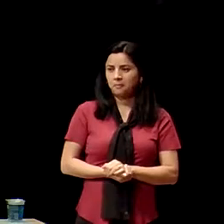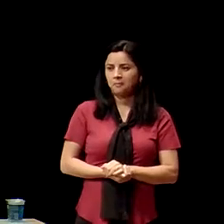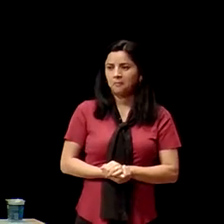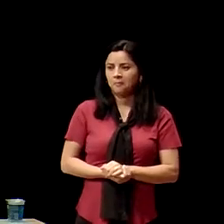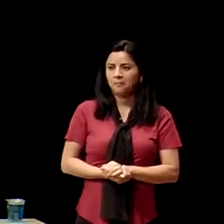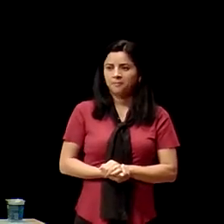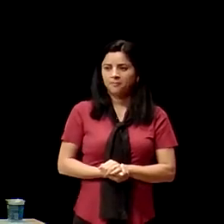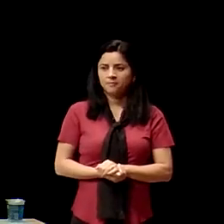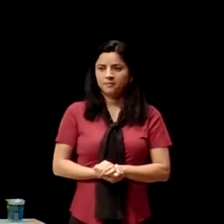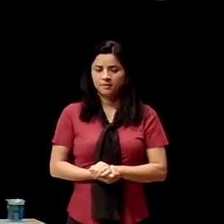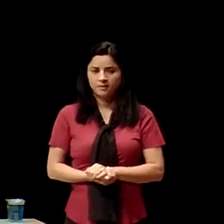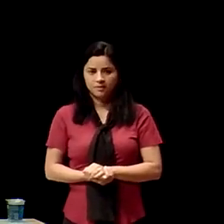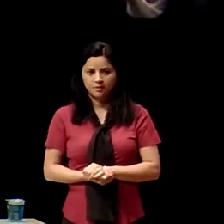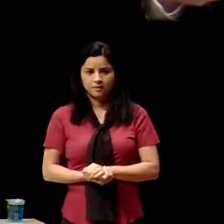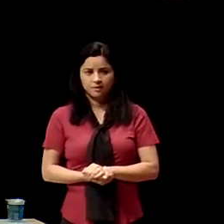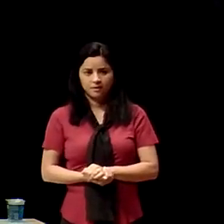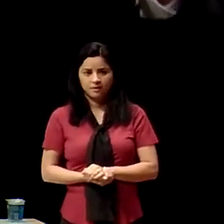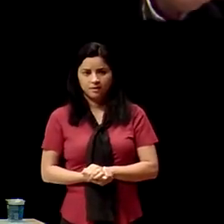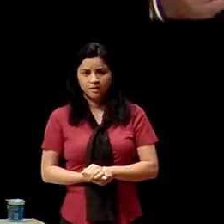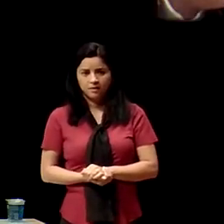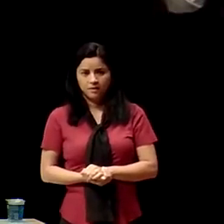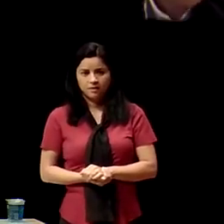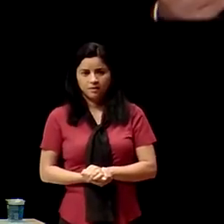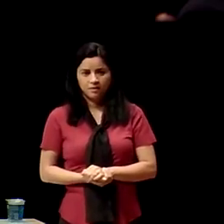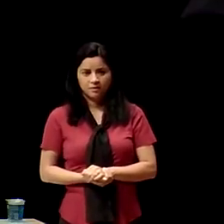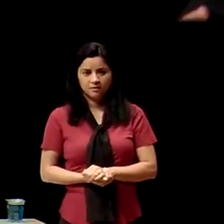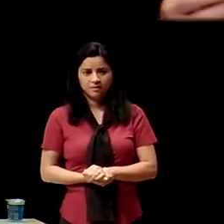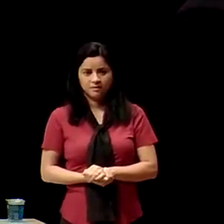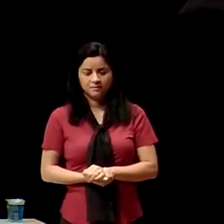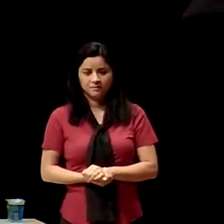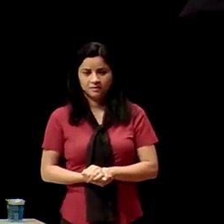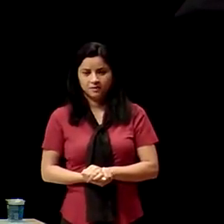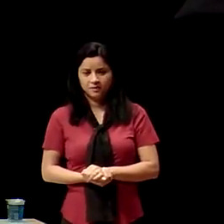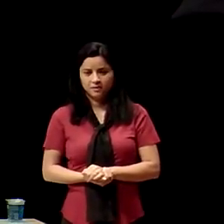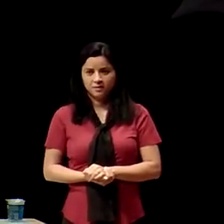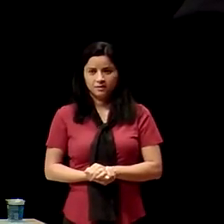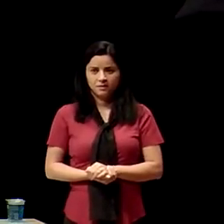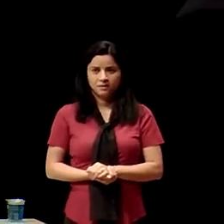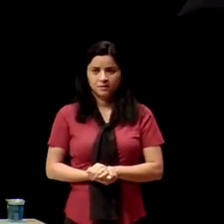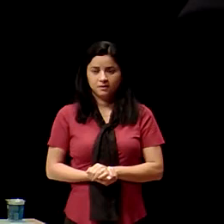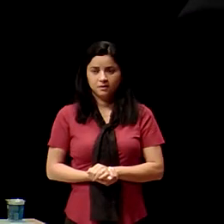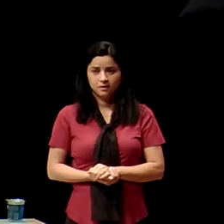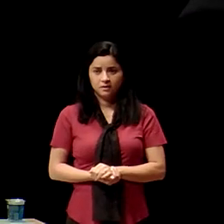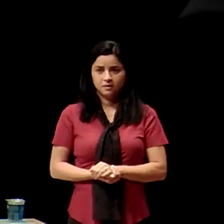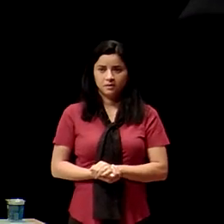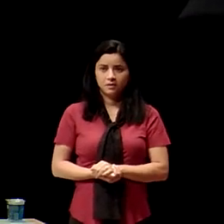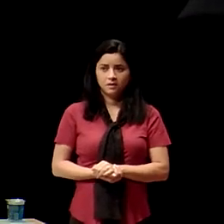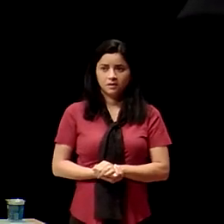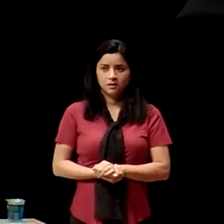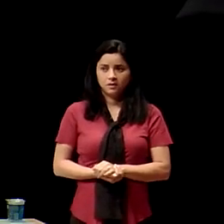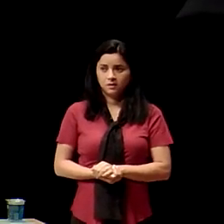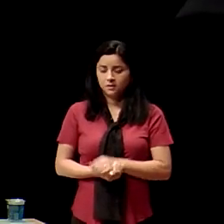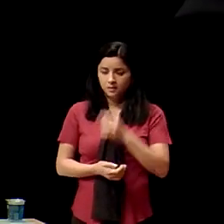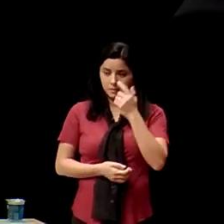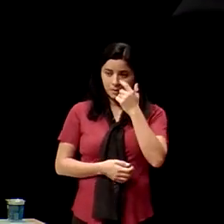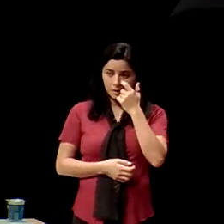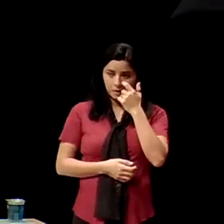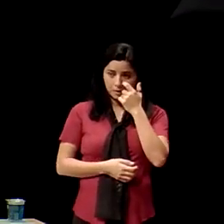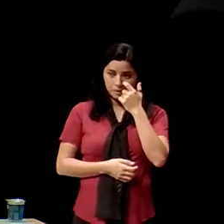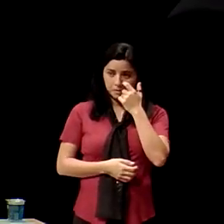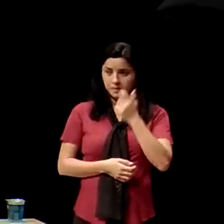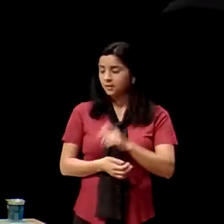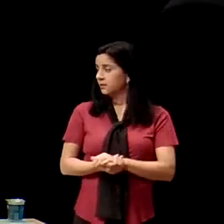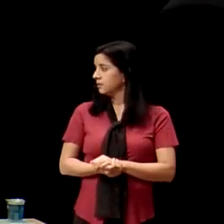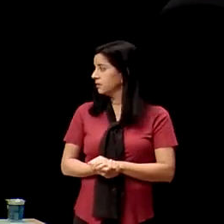concluding part, then we can have some time for questions and answers, comments